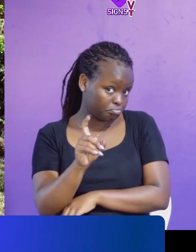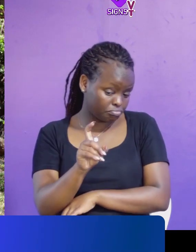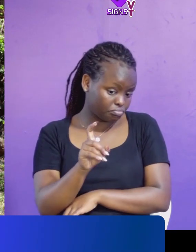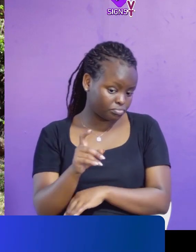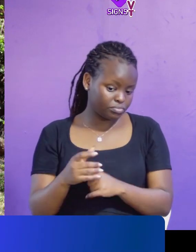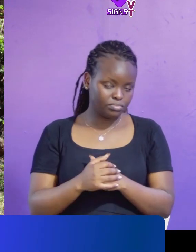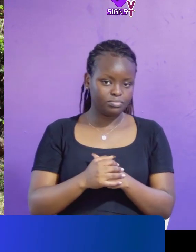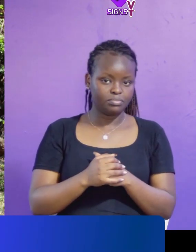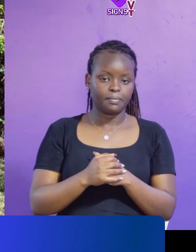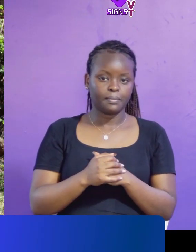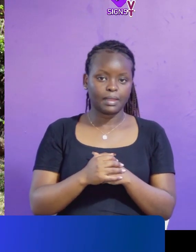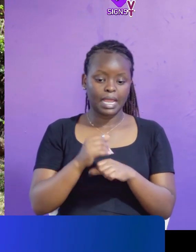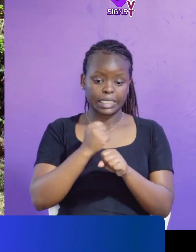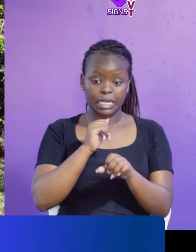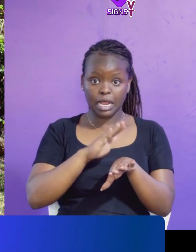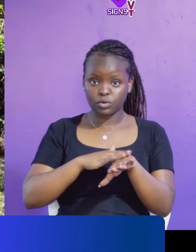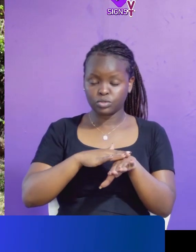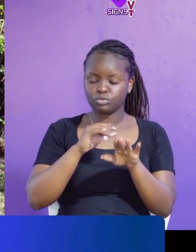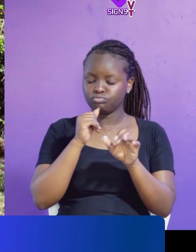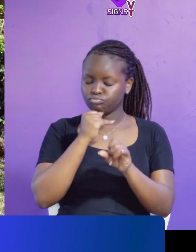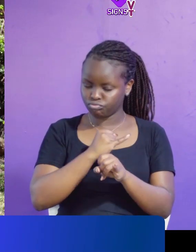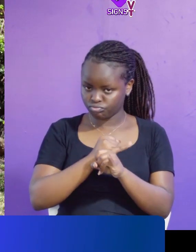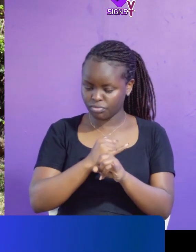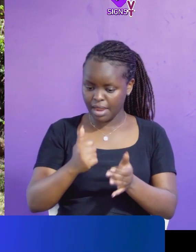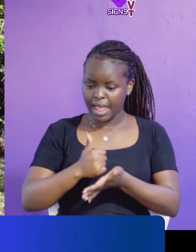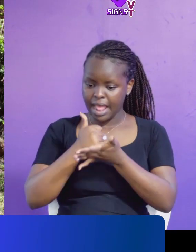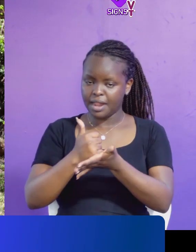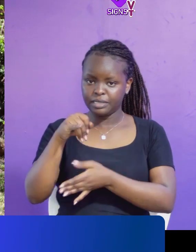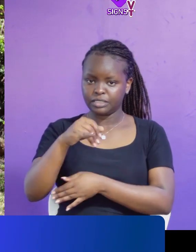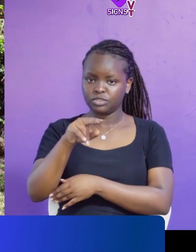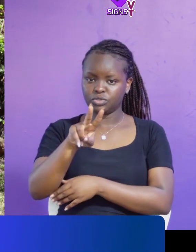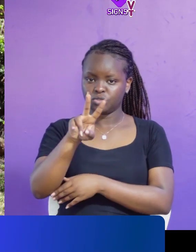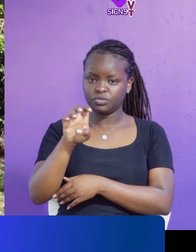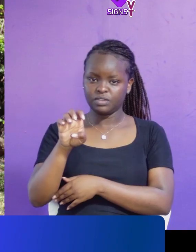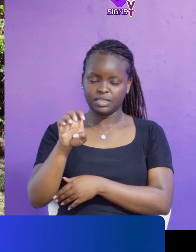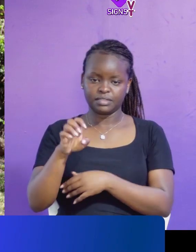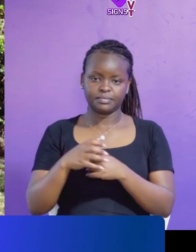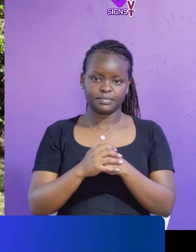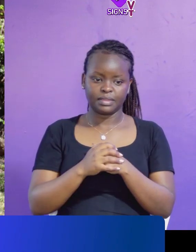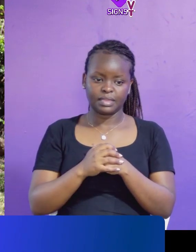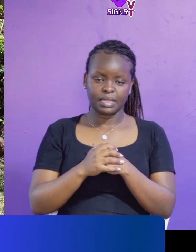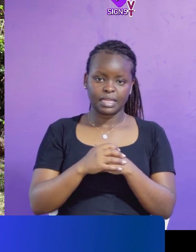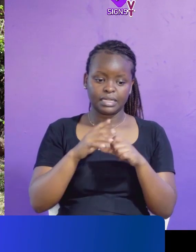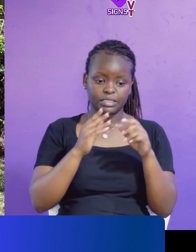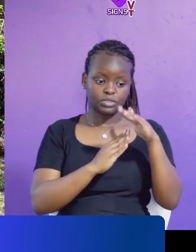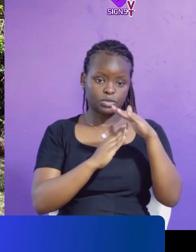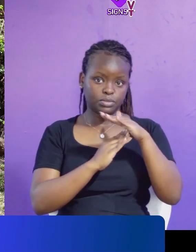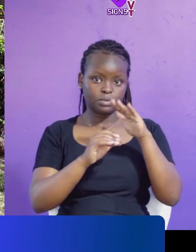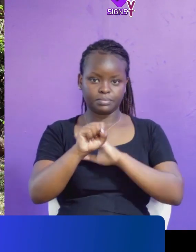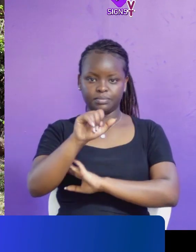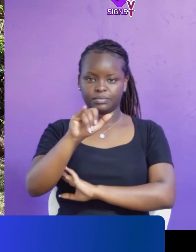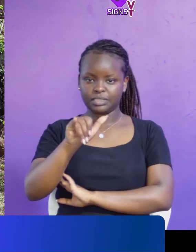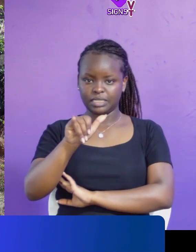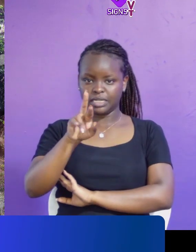done a good and magnificent job helping Juventus to return to the summit of the top flight of Serie A. At La